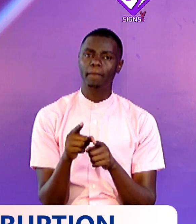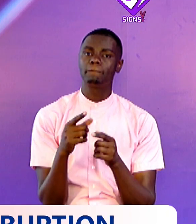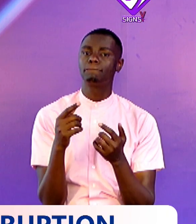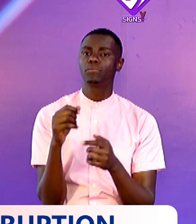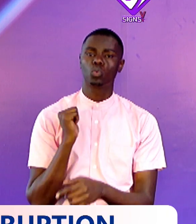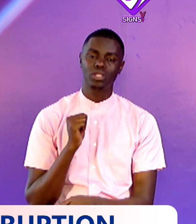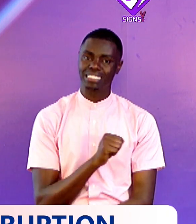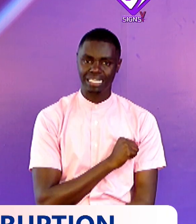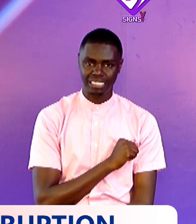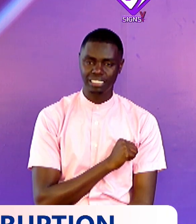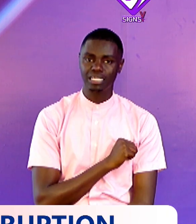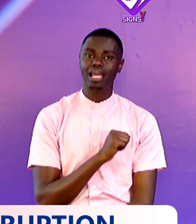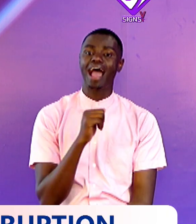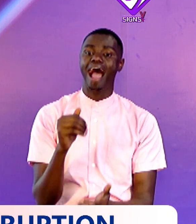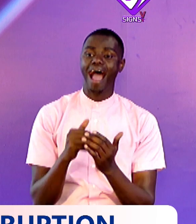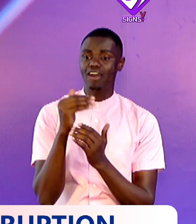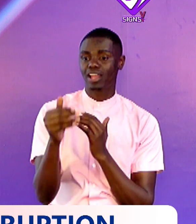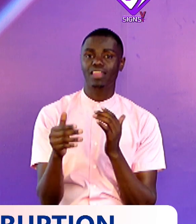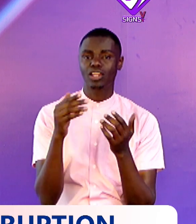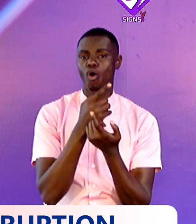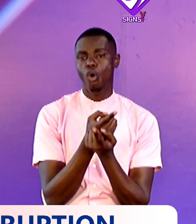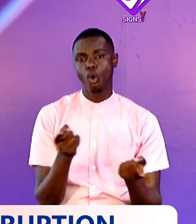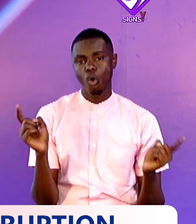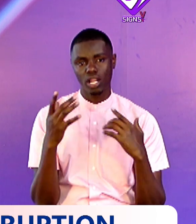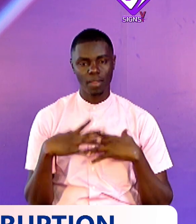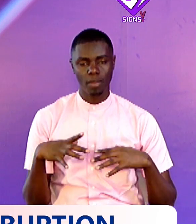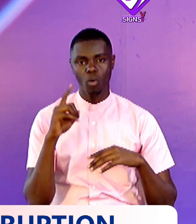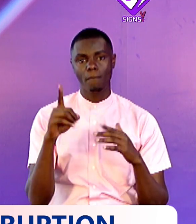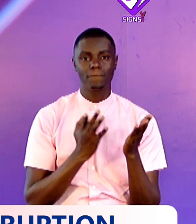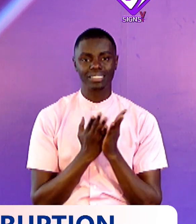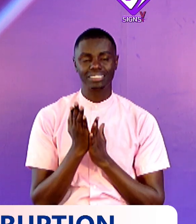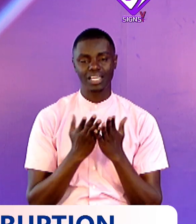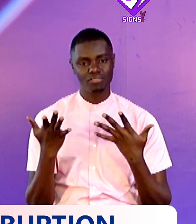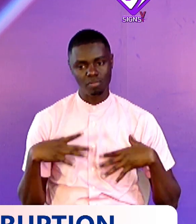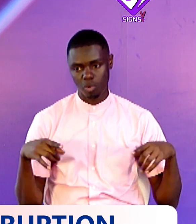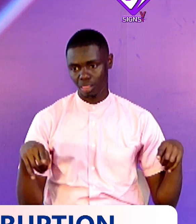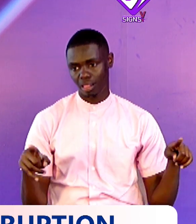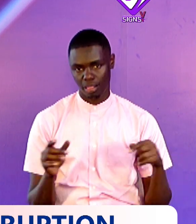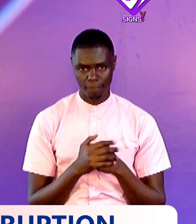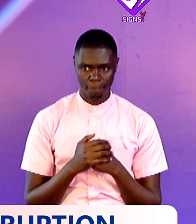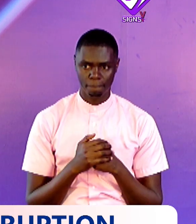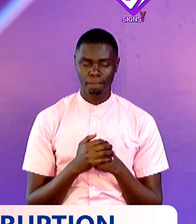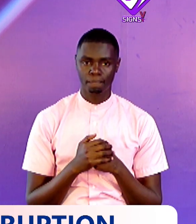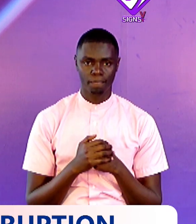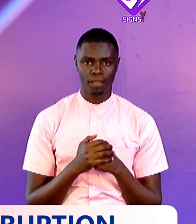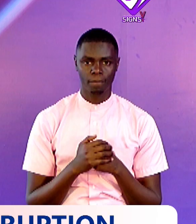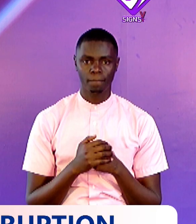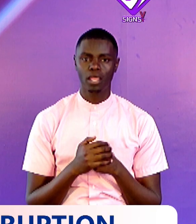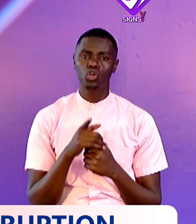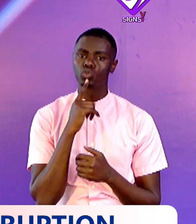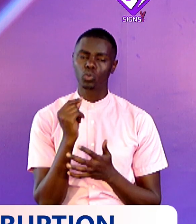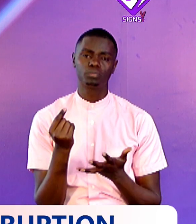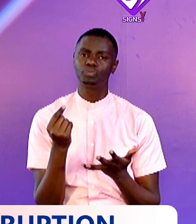Senate. Then after that, all these people, they're supposed to serve the people themselves. You get it? Right.